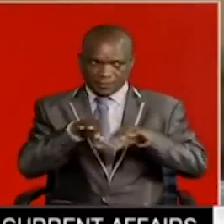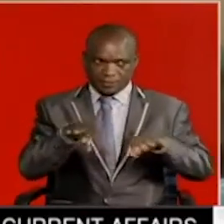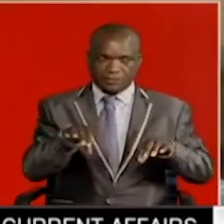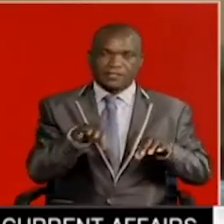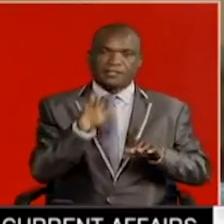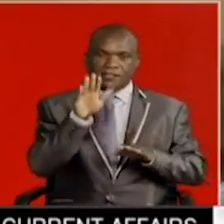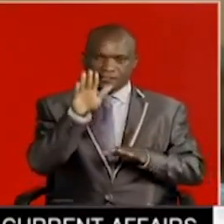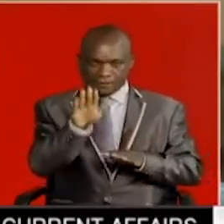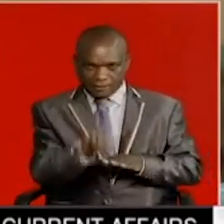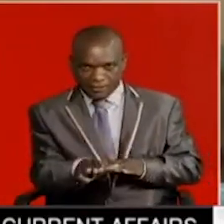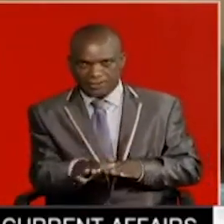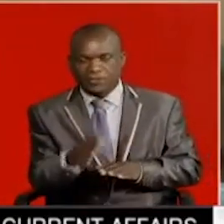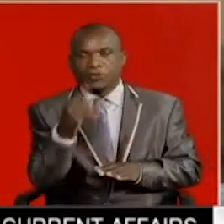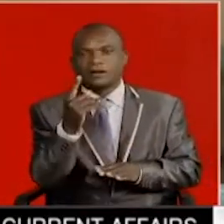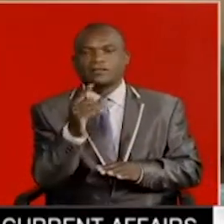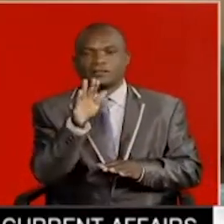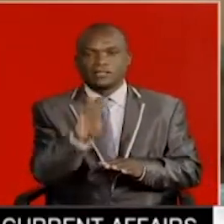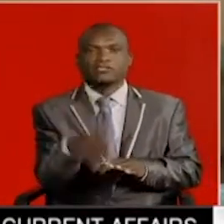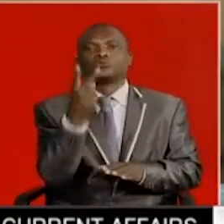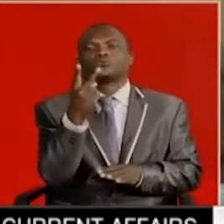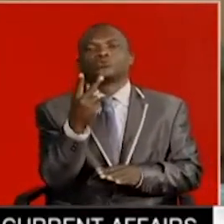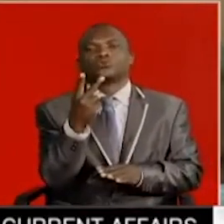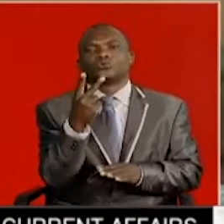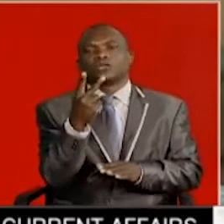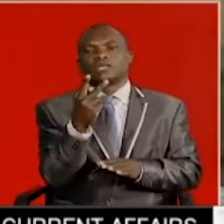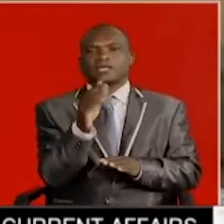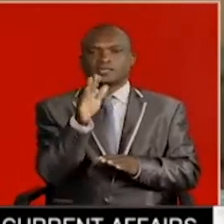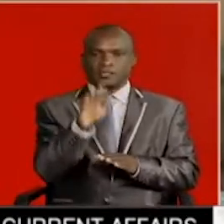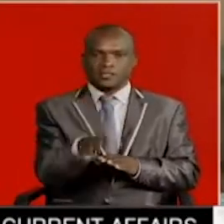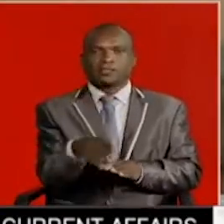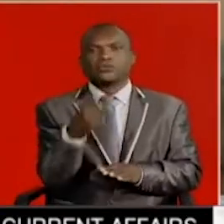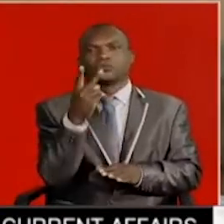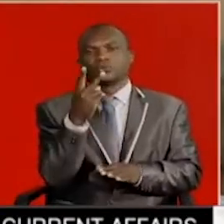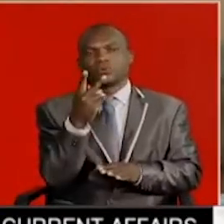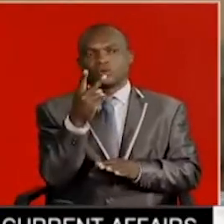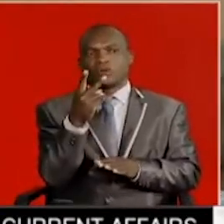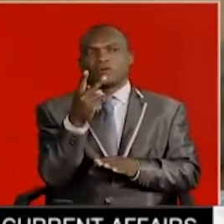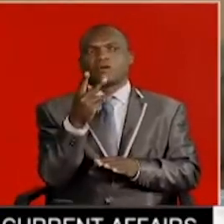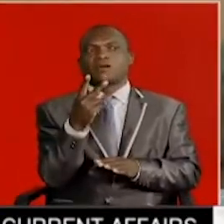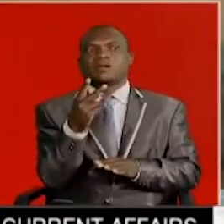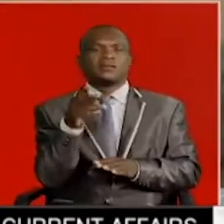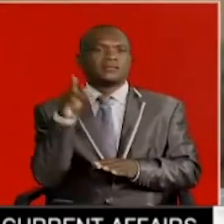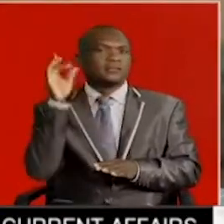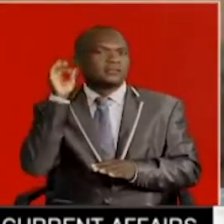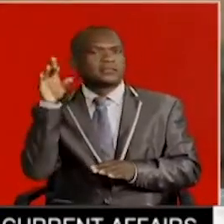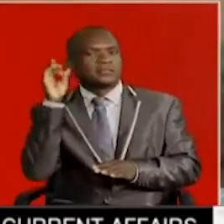stage one and stage two. Stage two, we are looking at chronic illnesses.